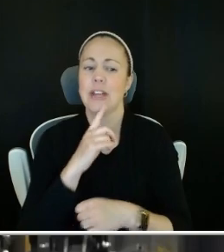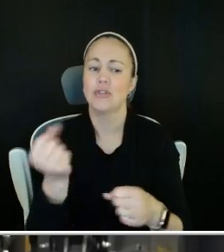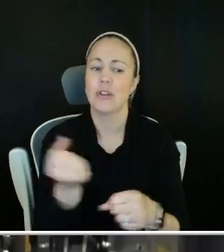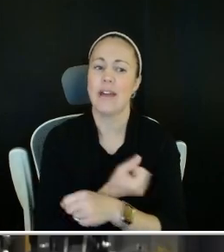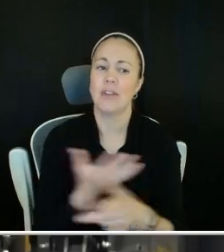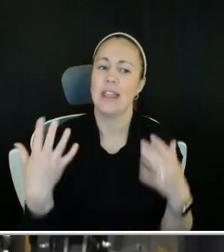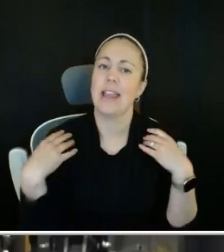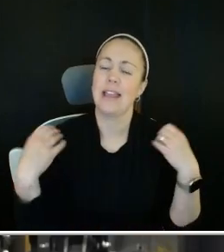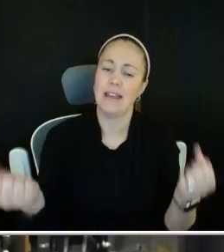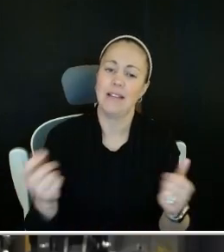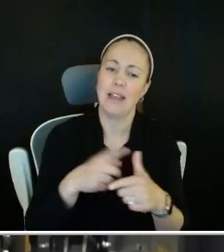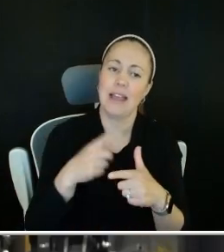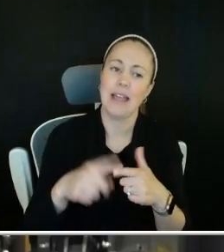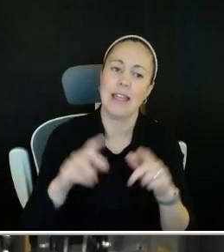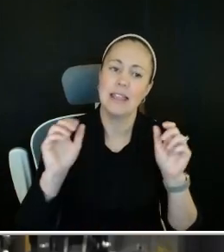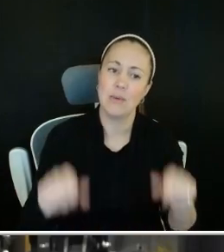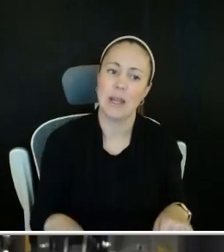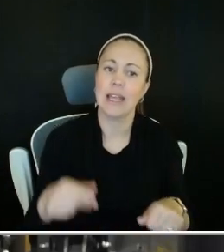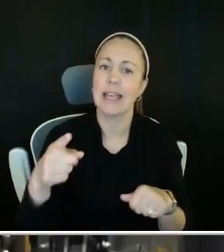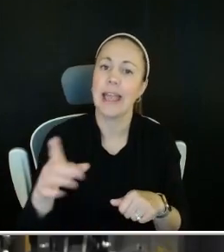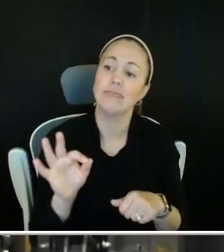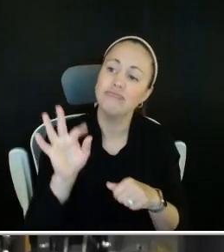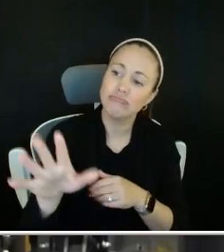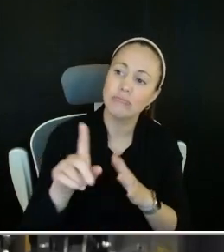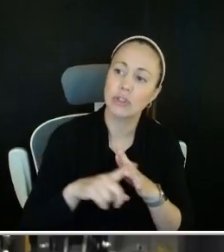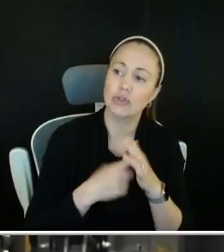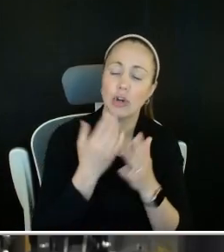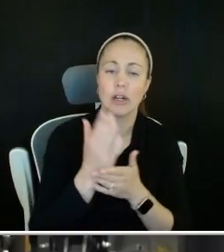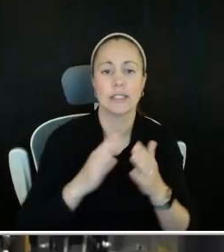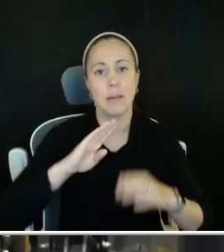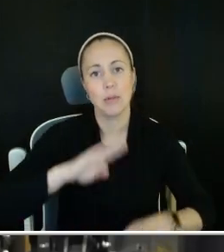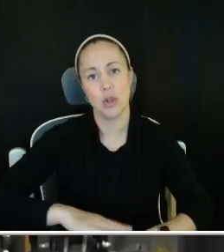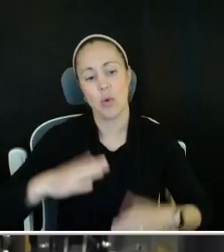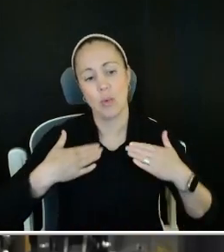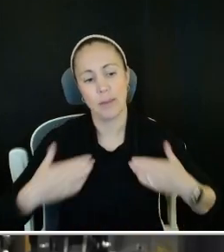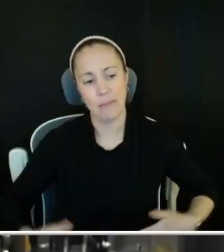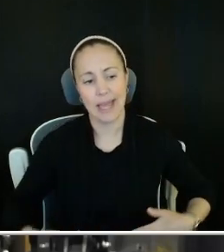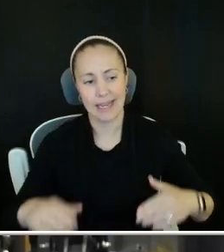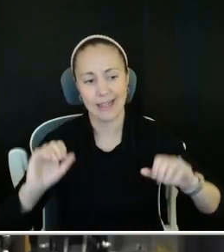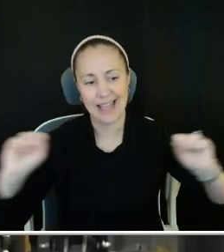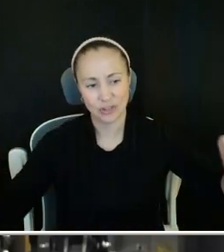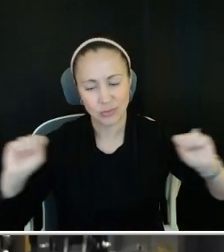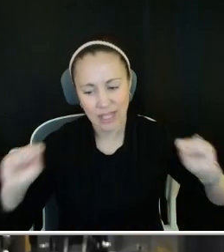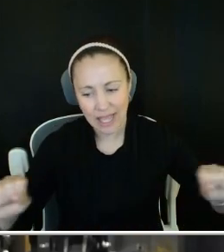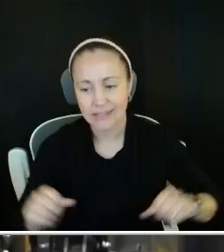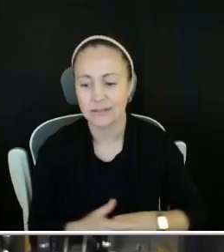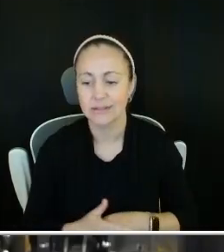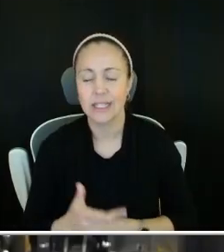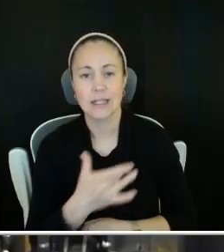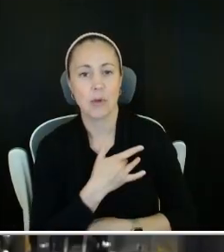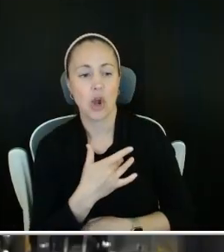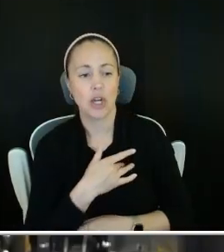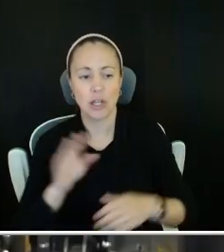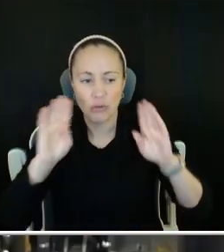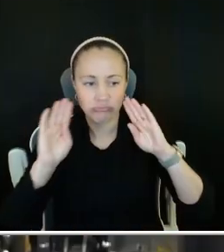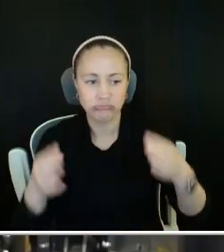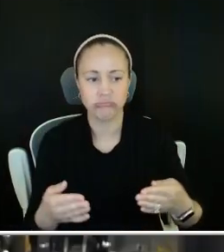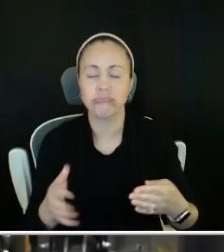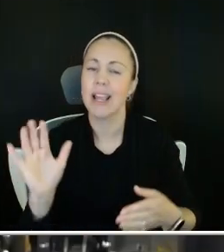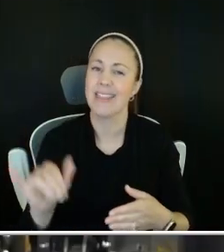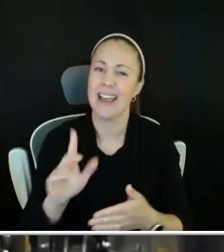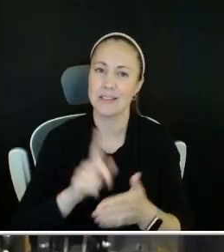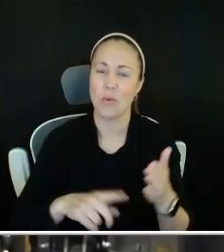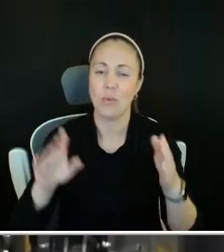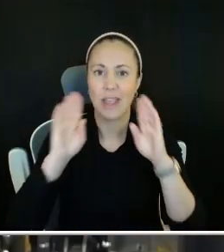can introduce some lower body exercises and some light cardio. And that's kind of our first things that we focus on early on in the early